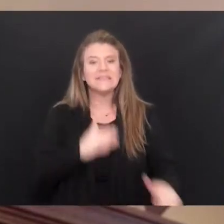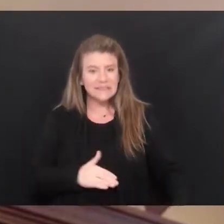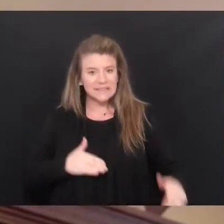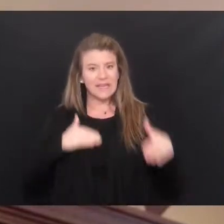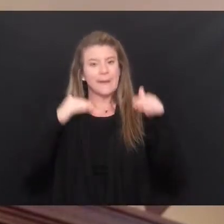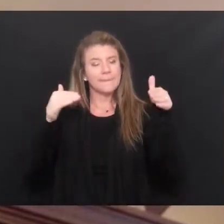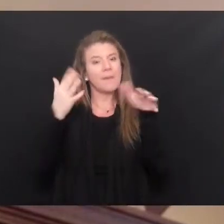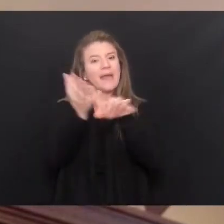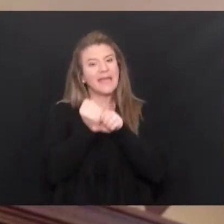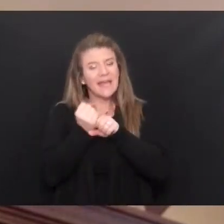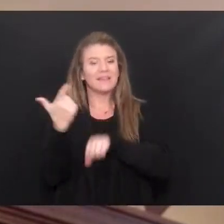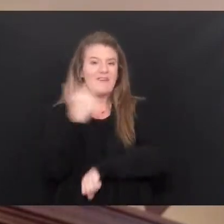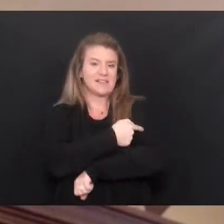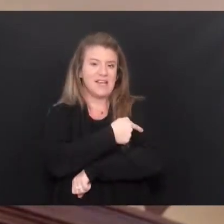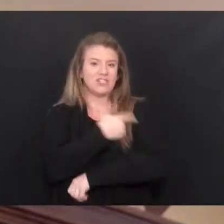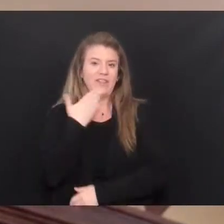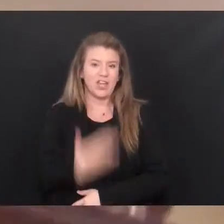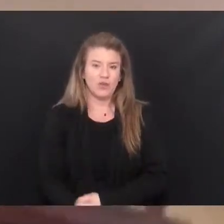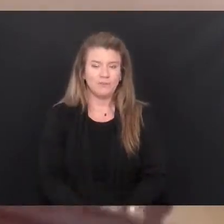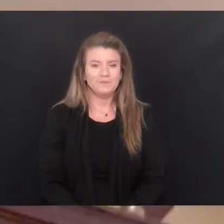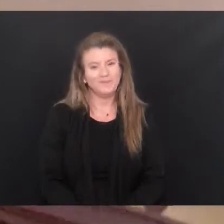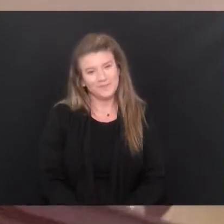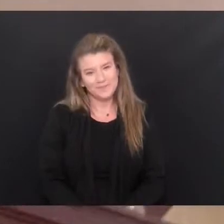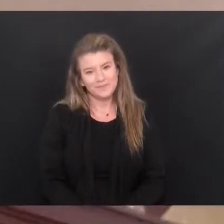and get vaccinated. Thank you.